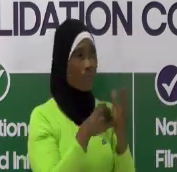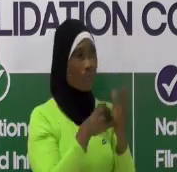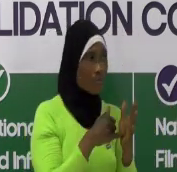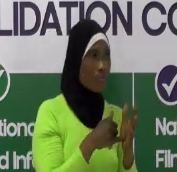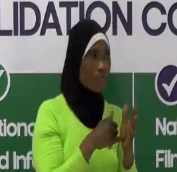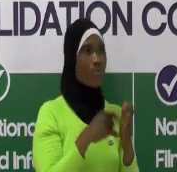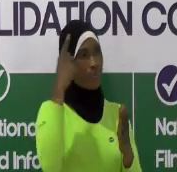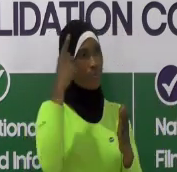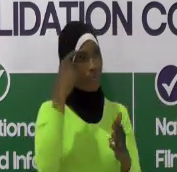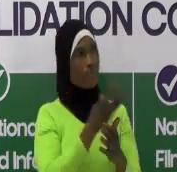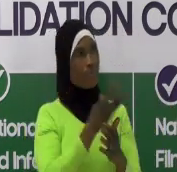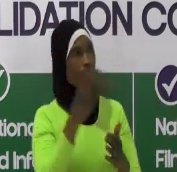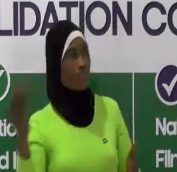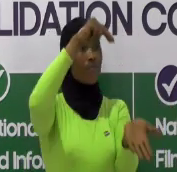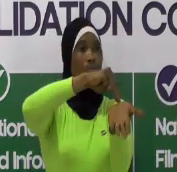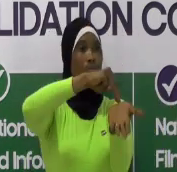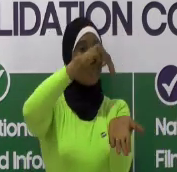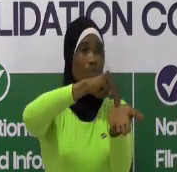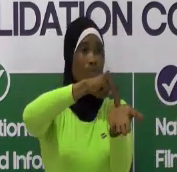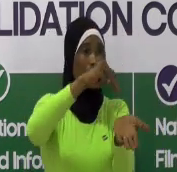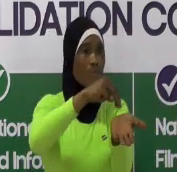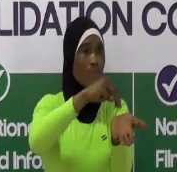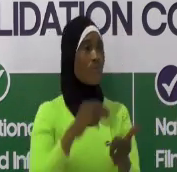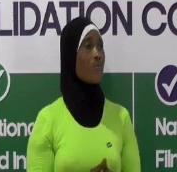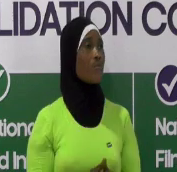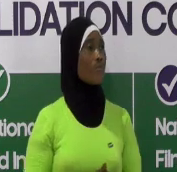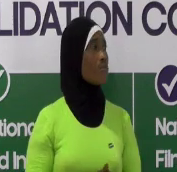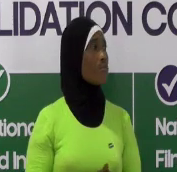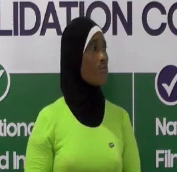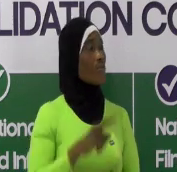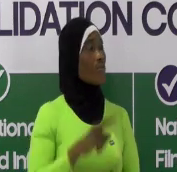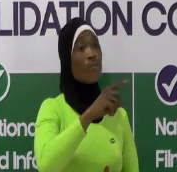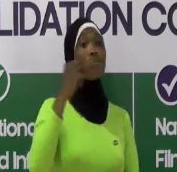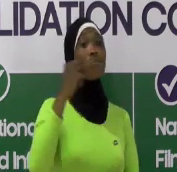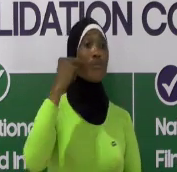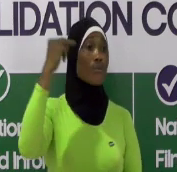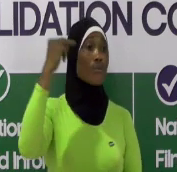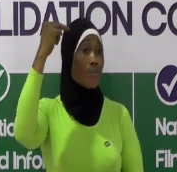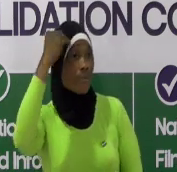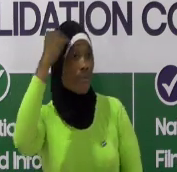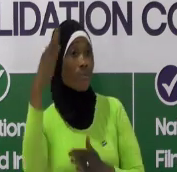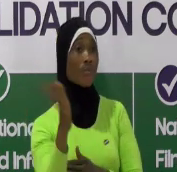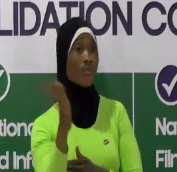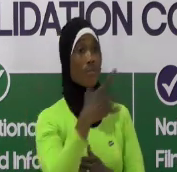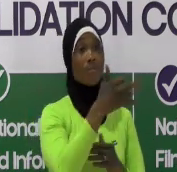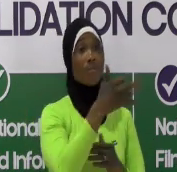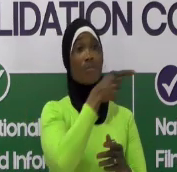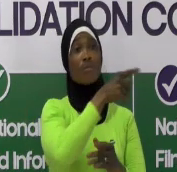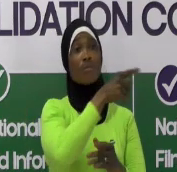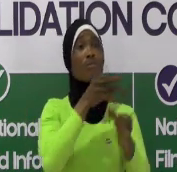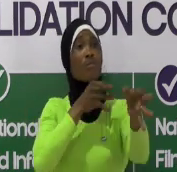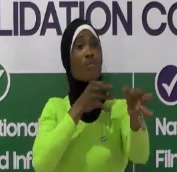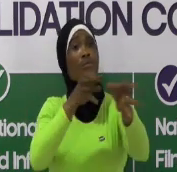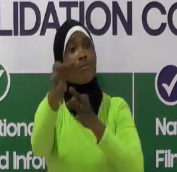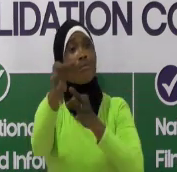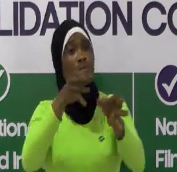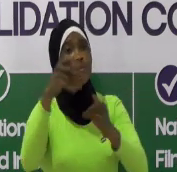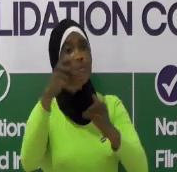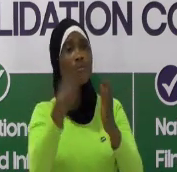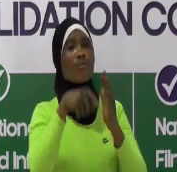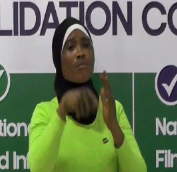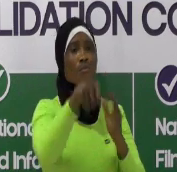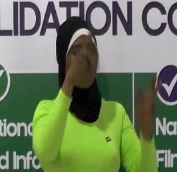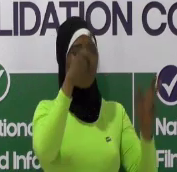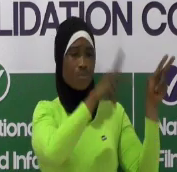fuel allocation. Mr. Minister, what is explained to the public? What is this proposed strike